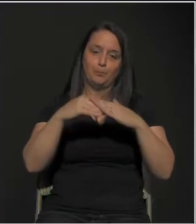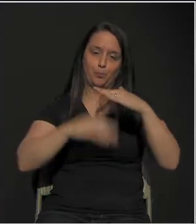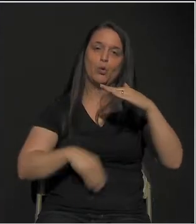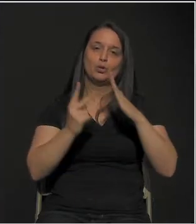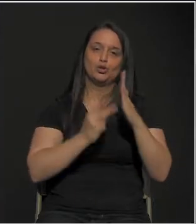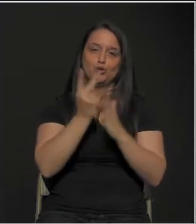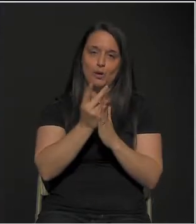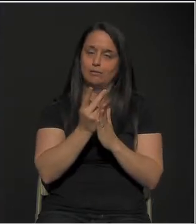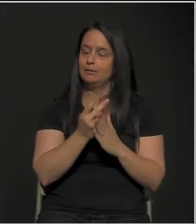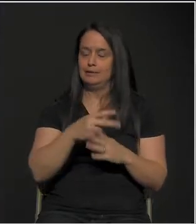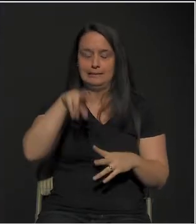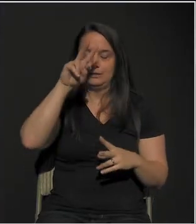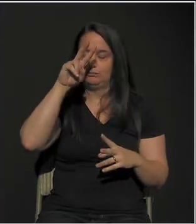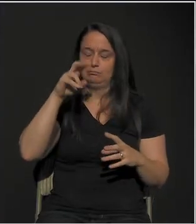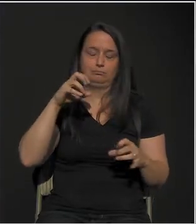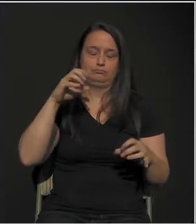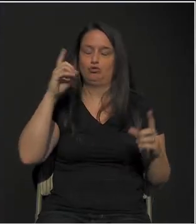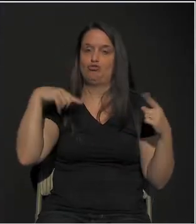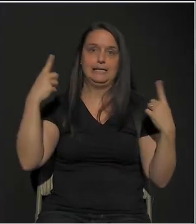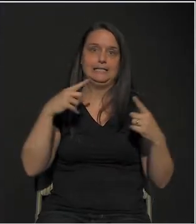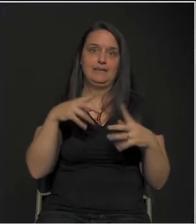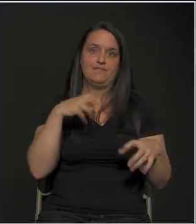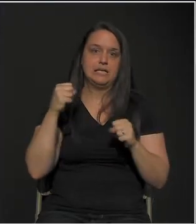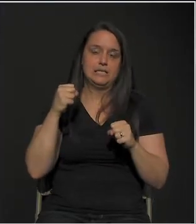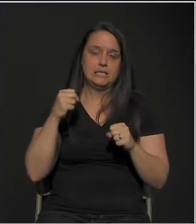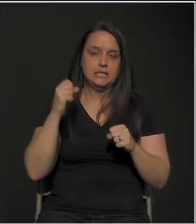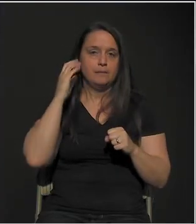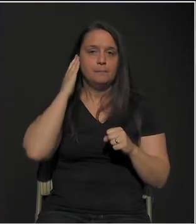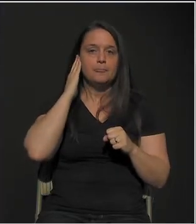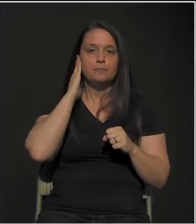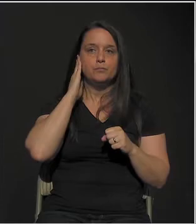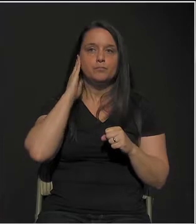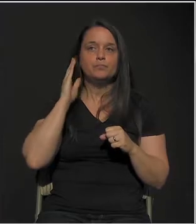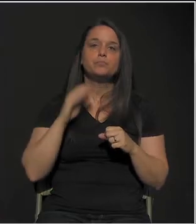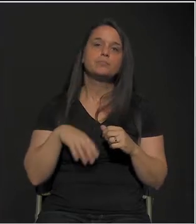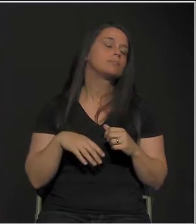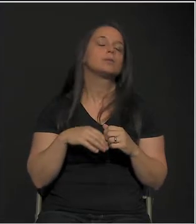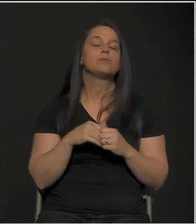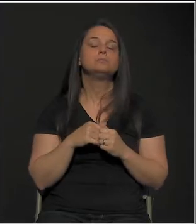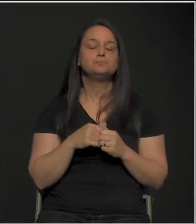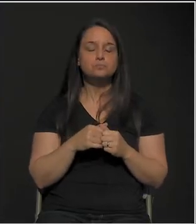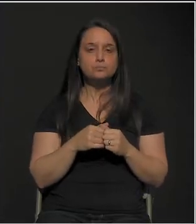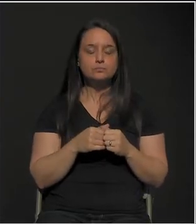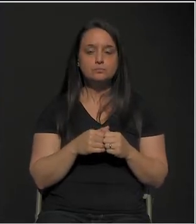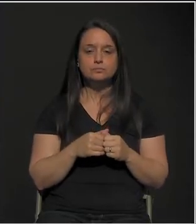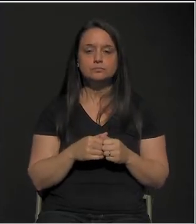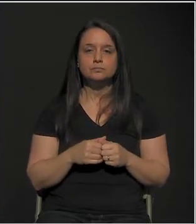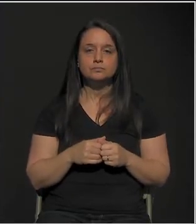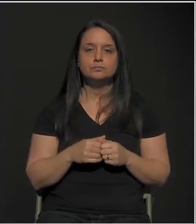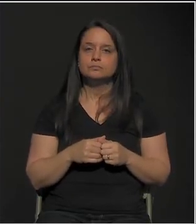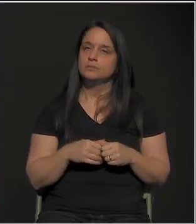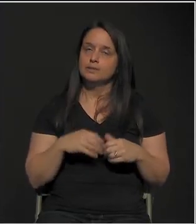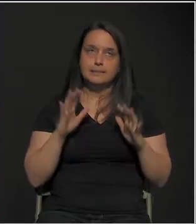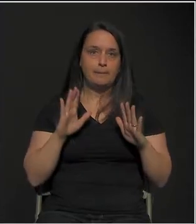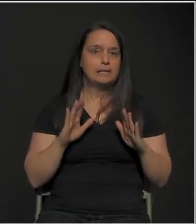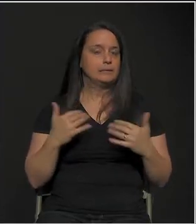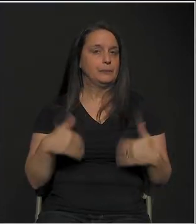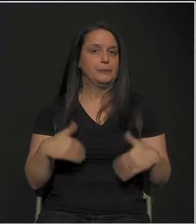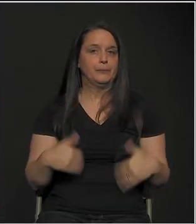It's so stupid fast. It's pretty much, it's faster than what most people can sprint for two solid hours. It's